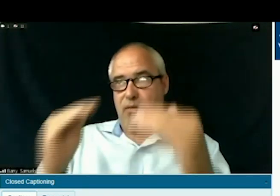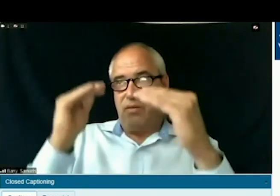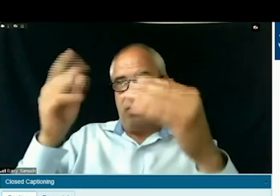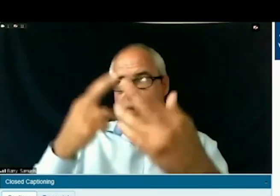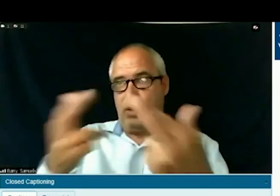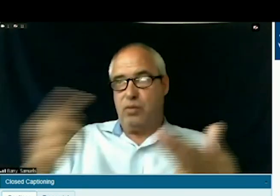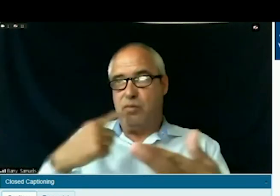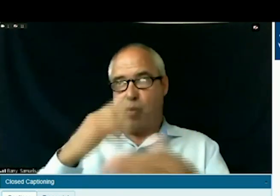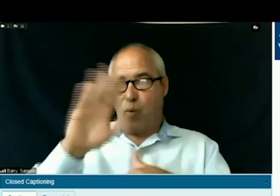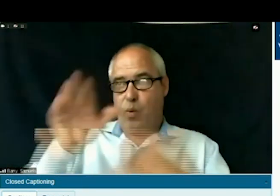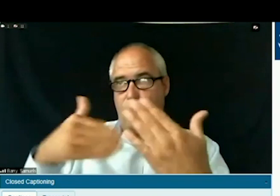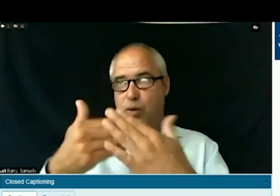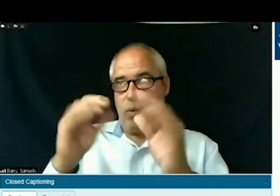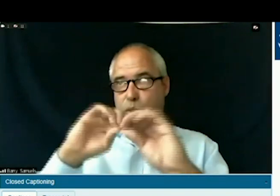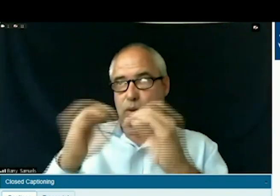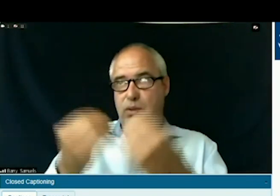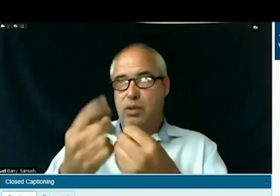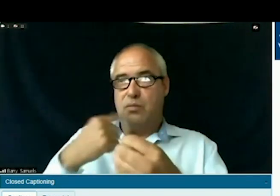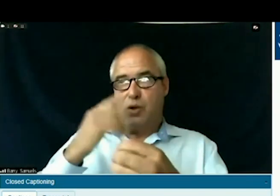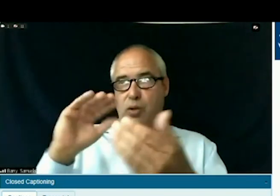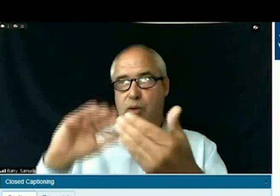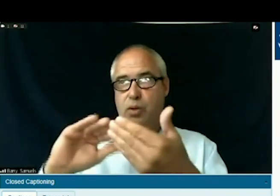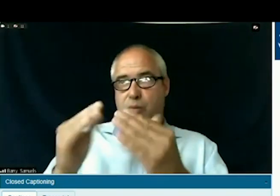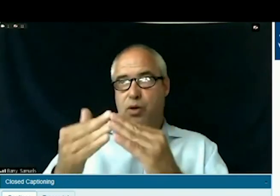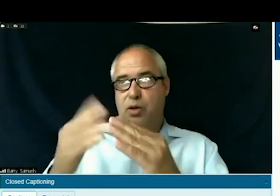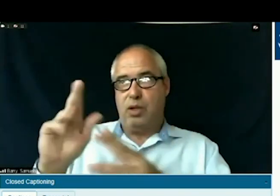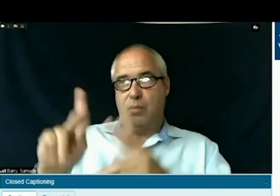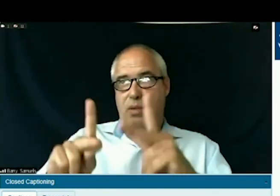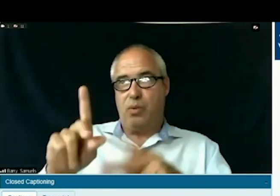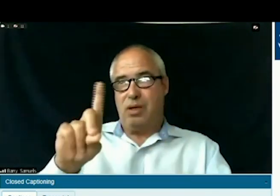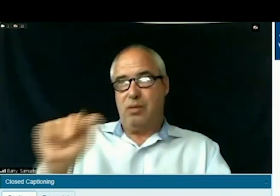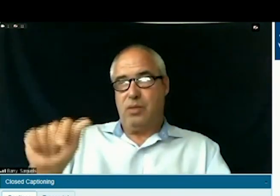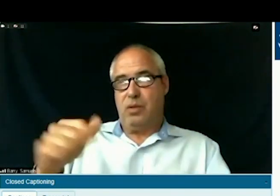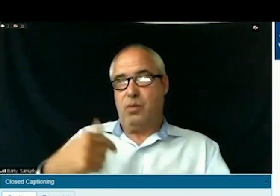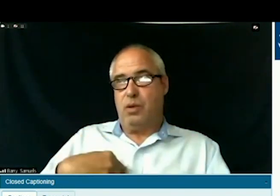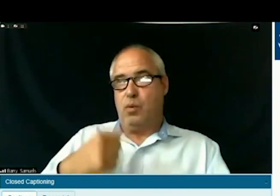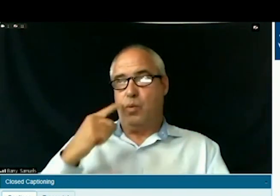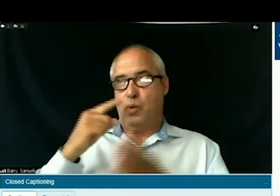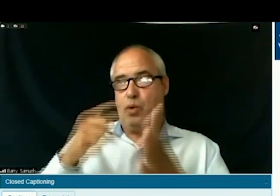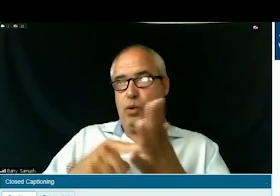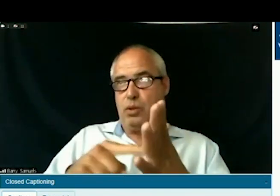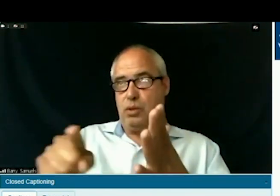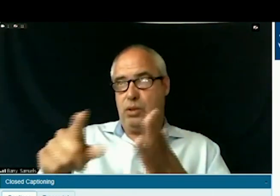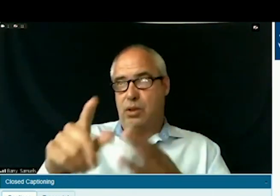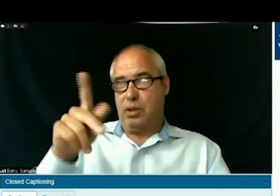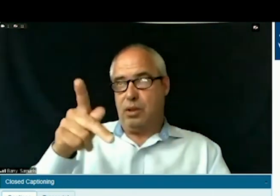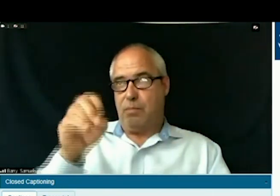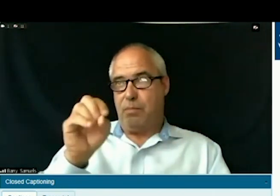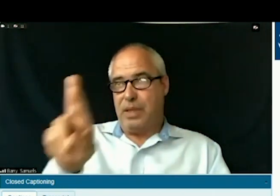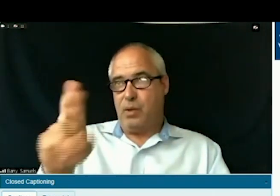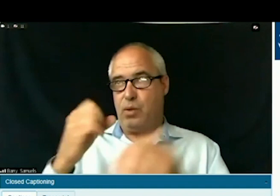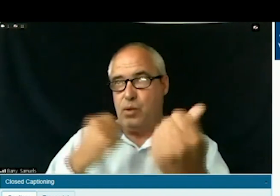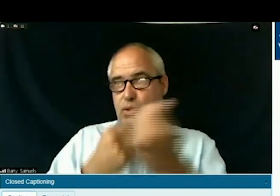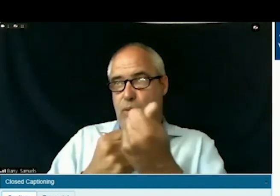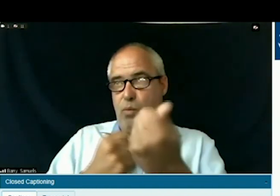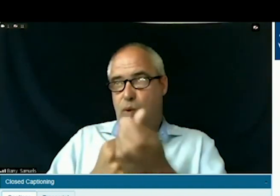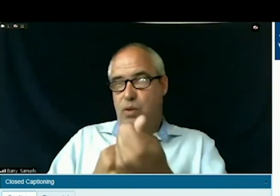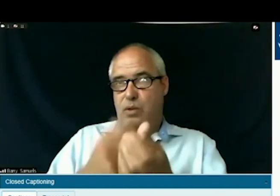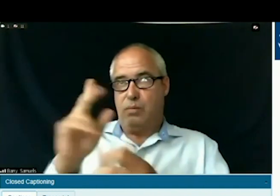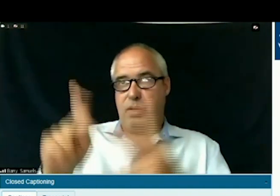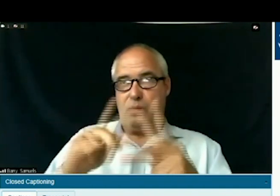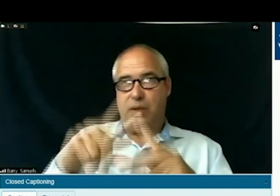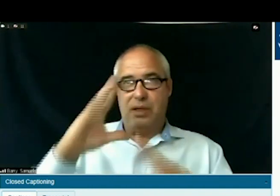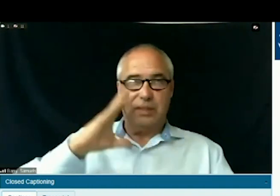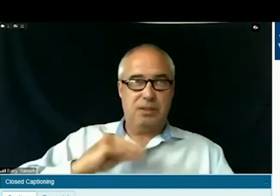that exist in the community for people. And that when we look at peer supports and we start to look at people who may experience,